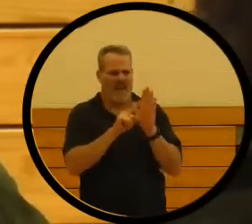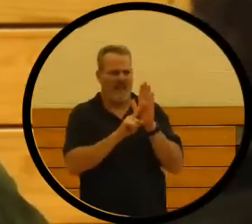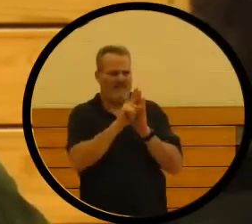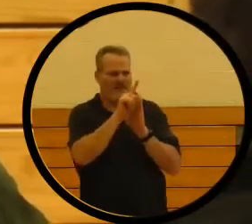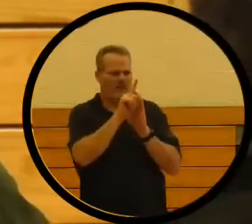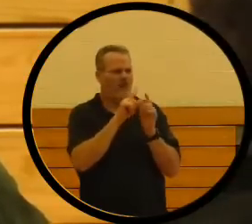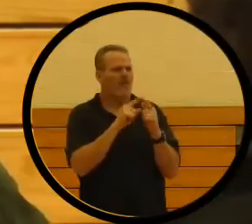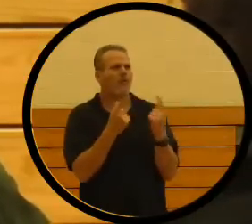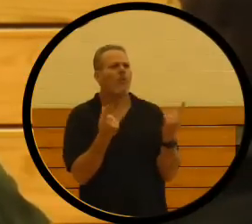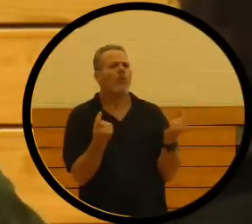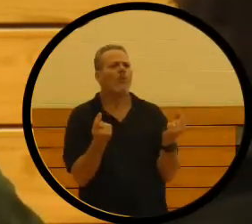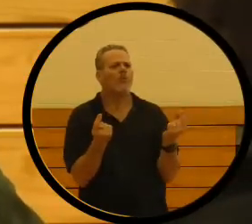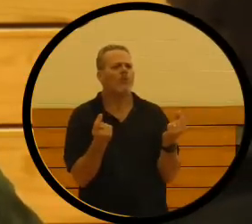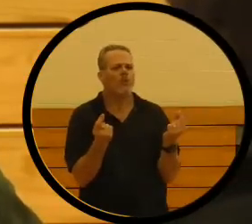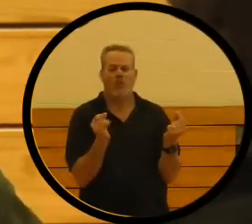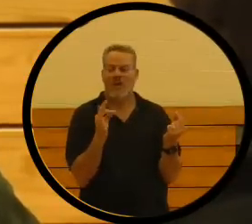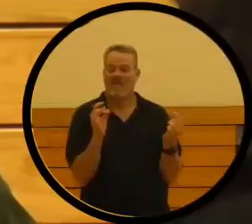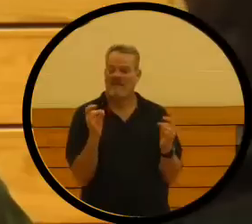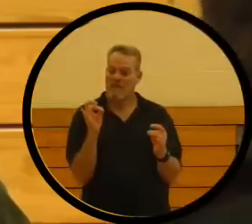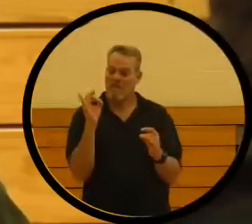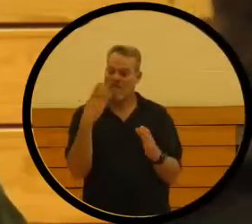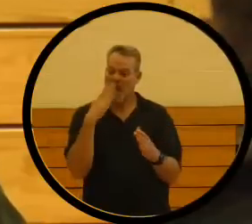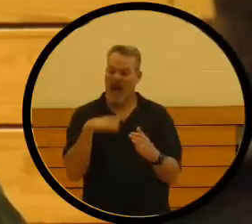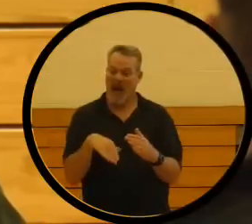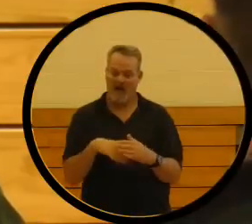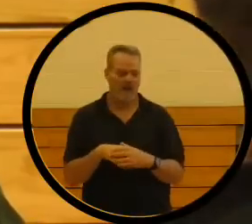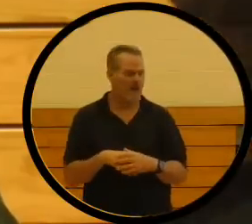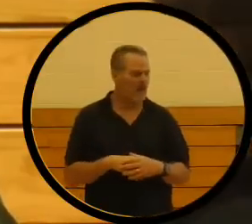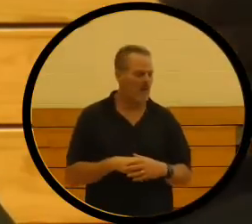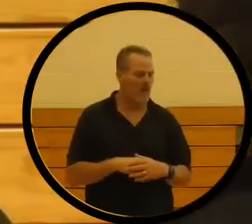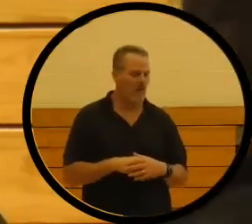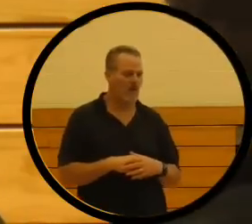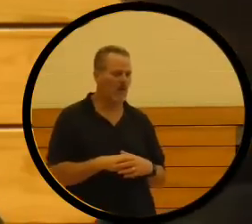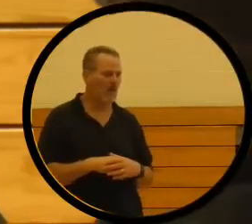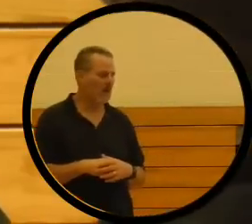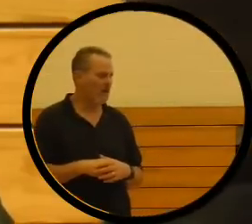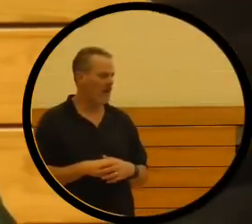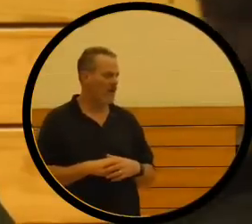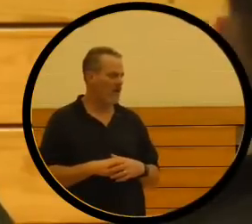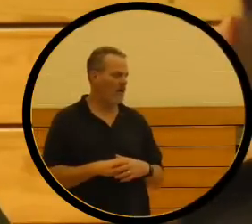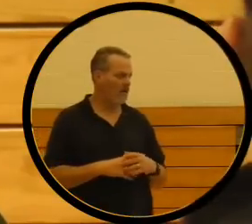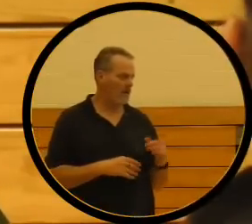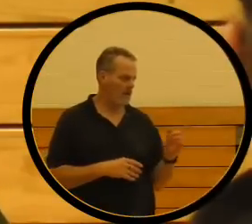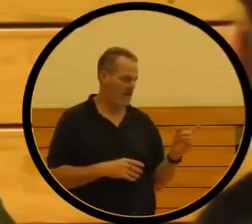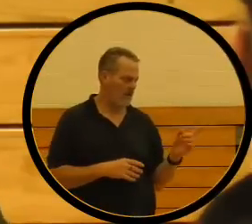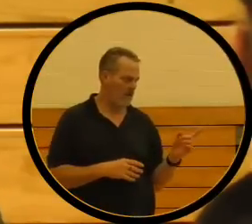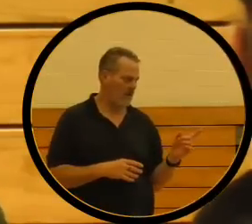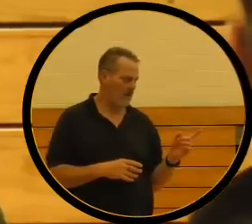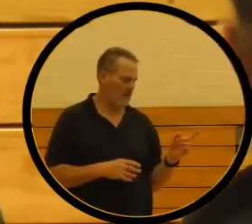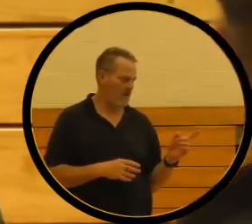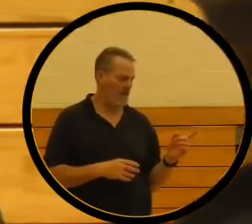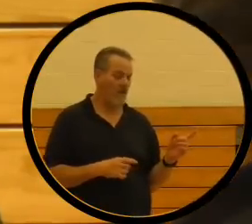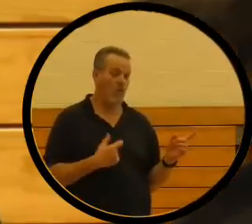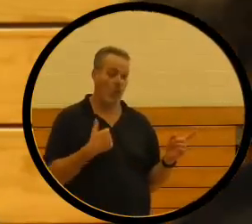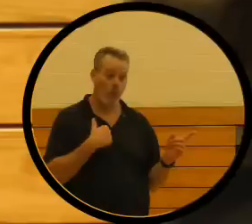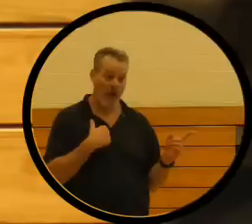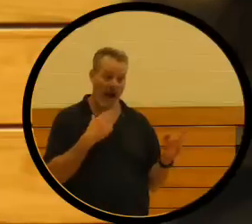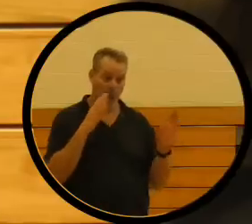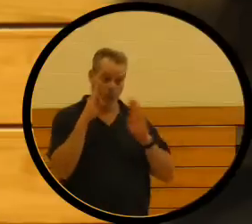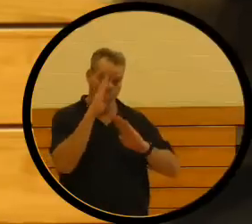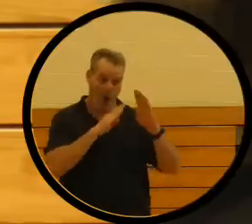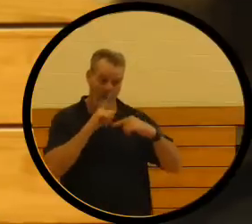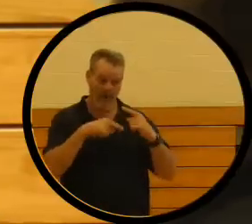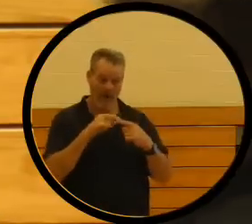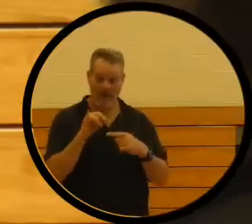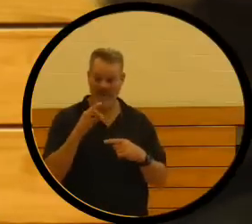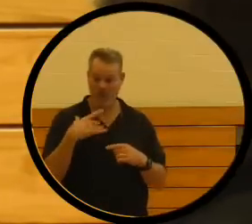What do we do? It's a bad one. Well, it could be the volcano. But what I would worry about, if you